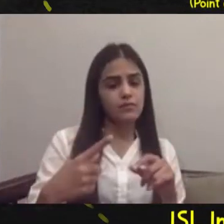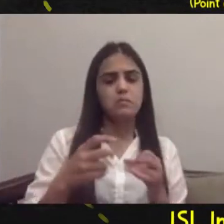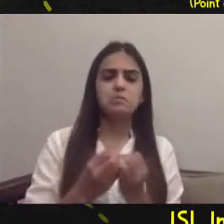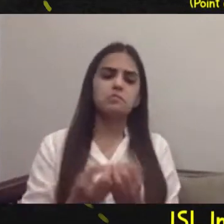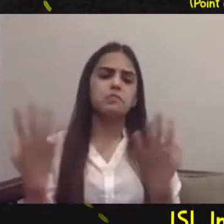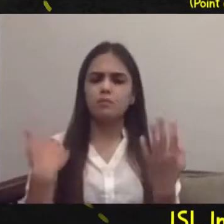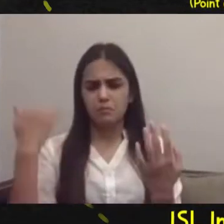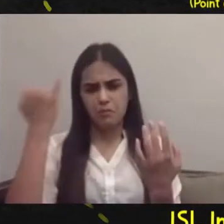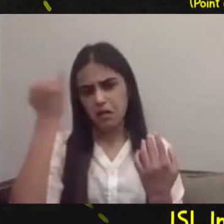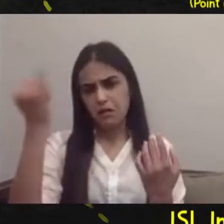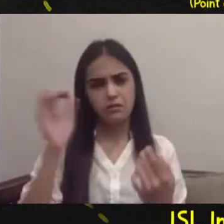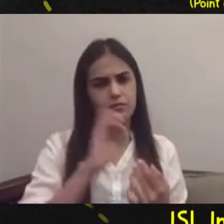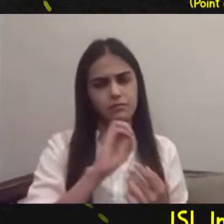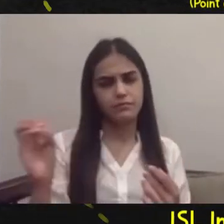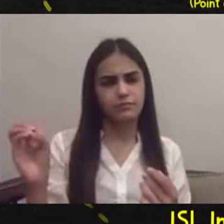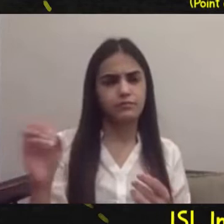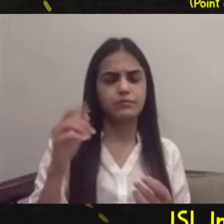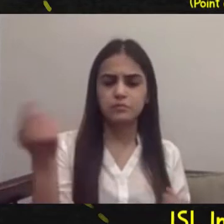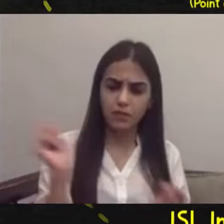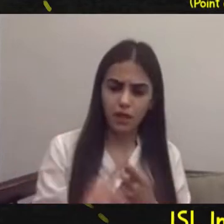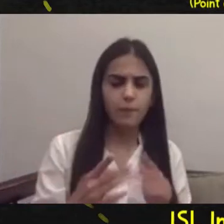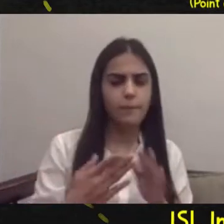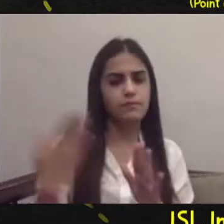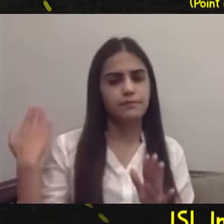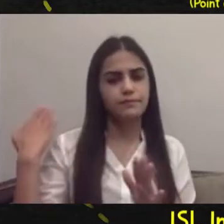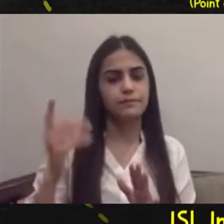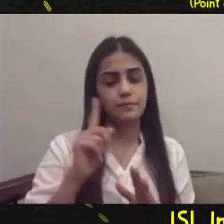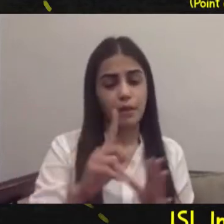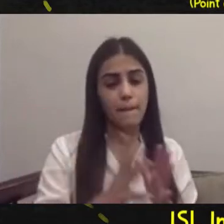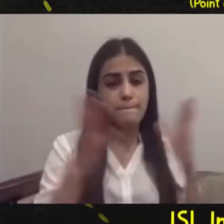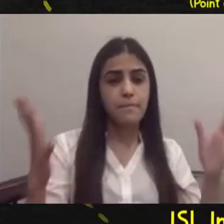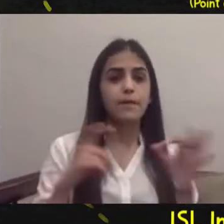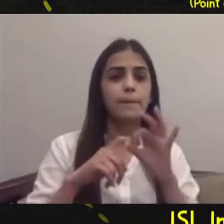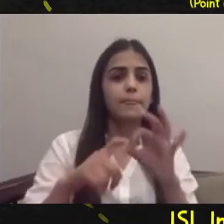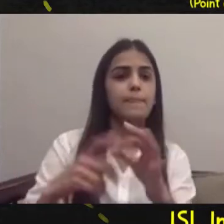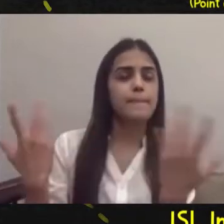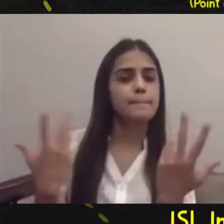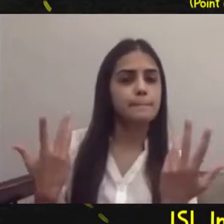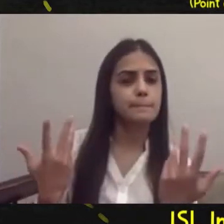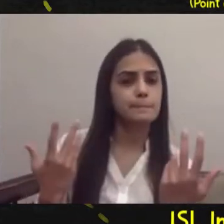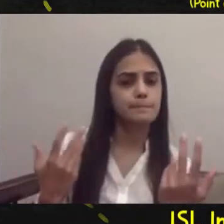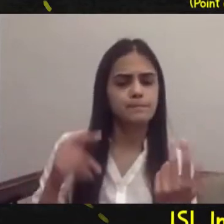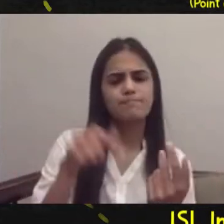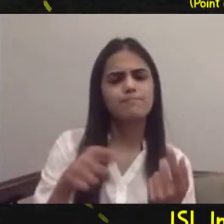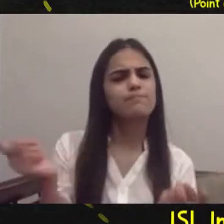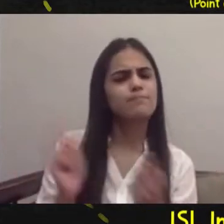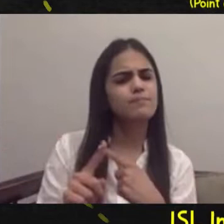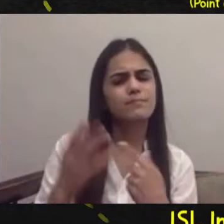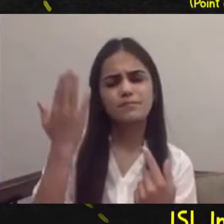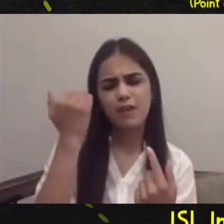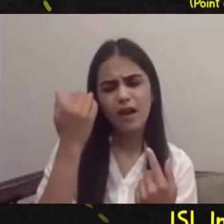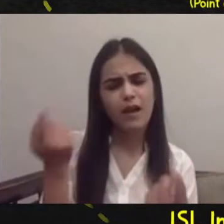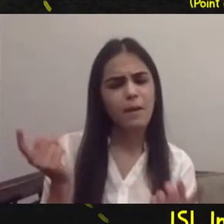idea any such thing existed. But I think the bigger question is really, why does any of this matter?